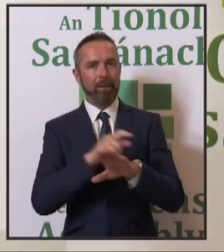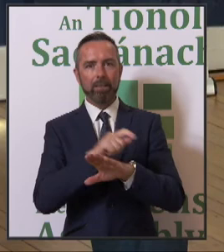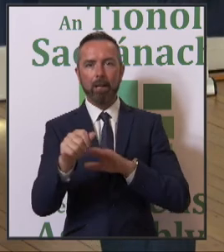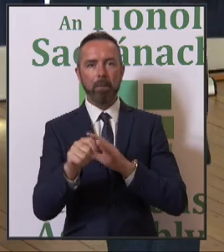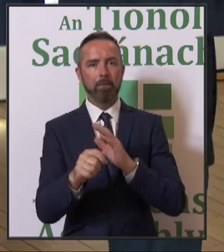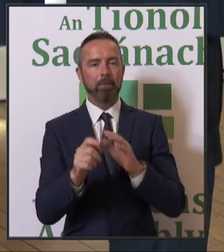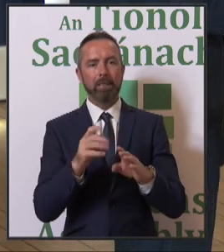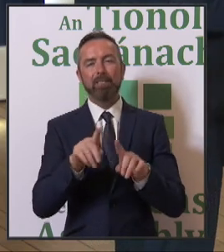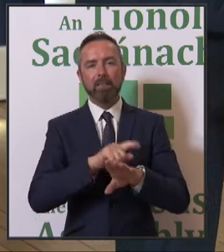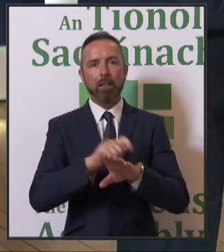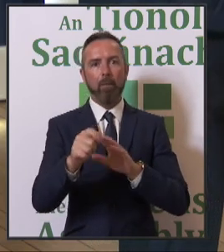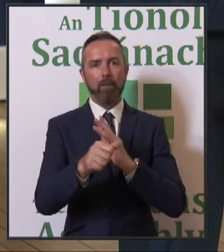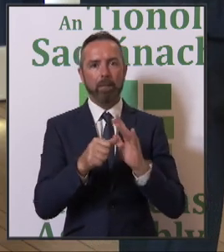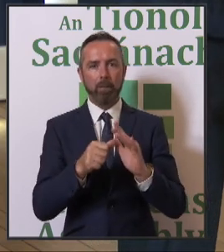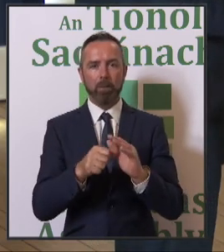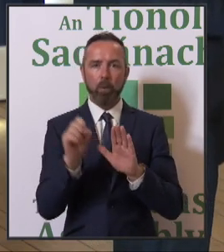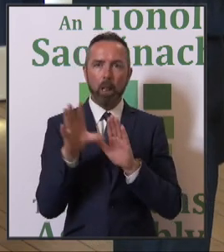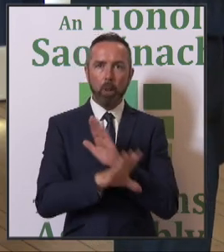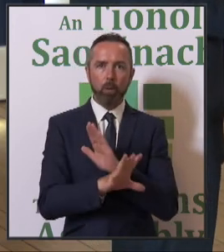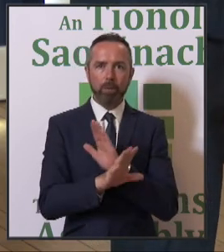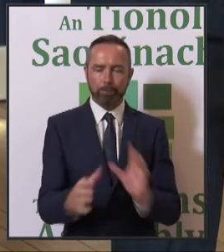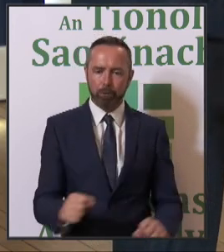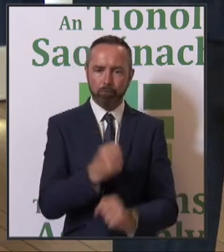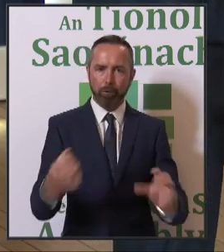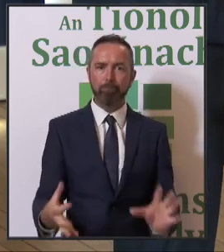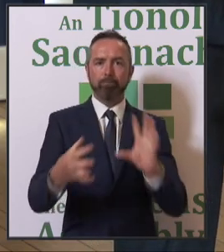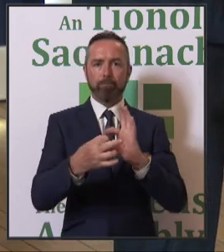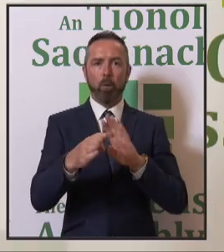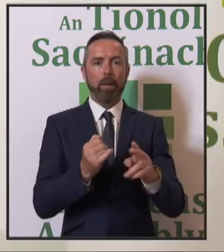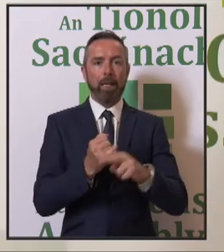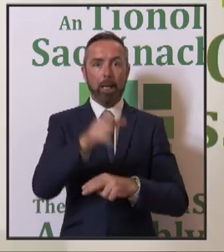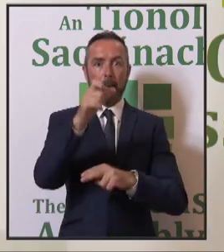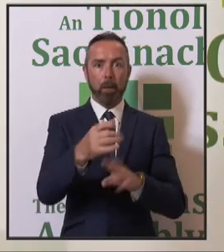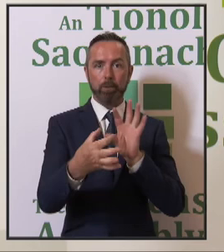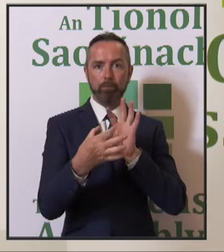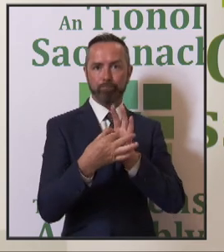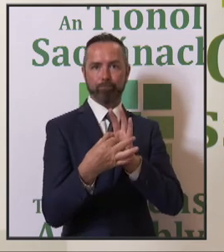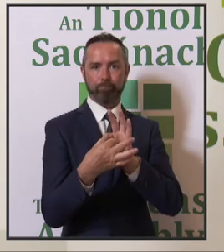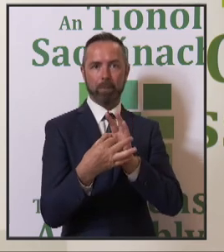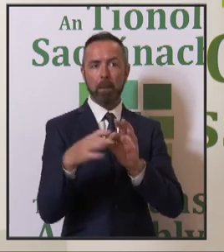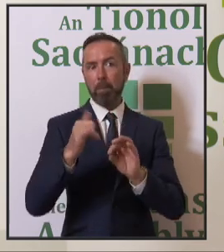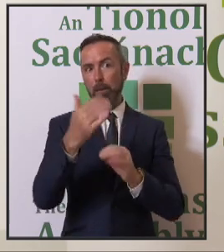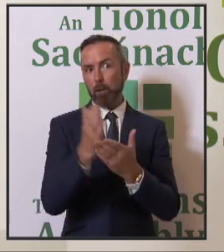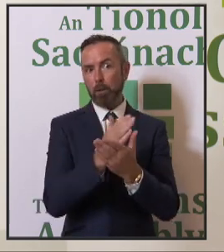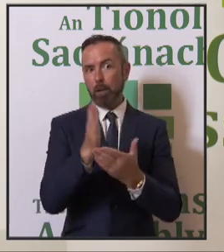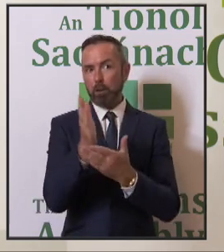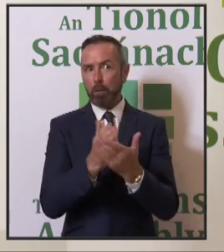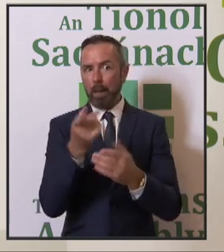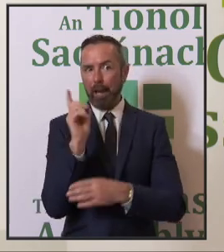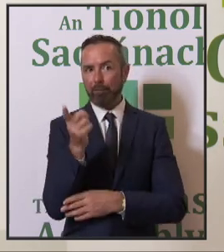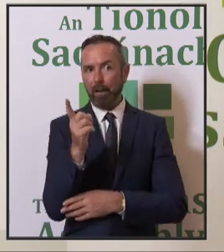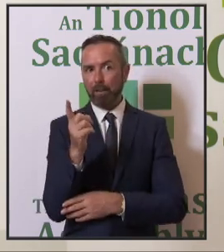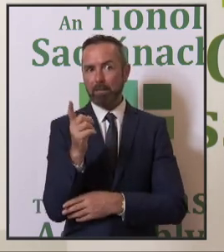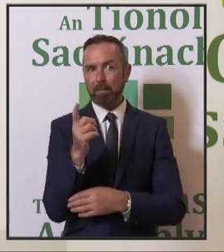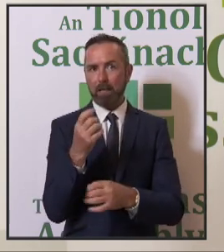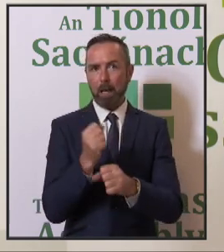the richness and intimacy of an in-person engagement. But you might share some advice with us, or perhaps some guidance about how to do